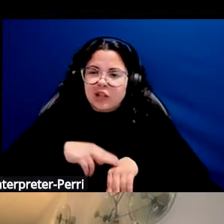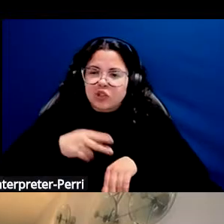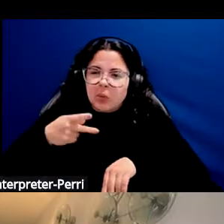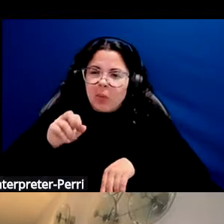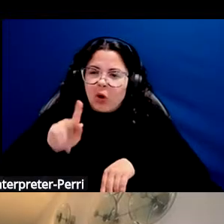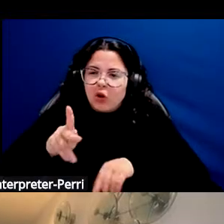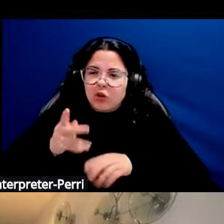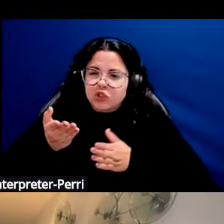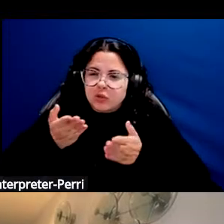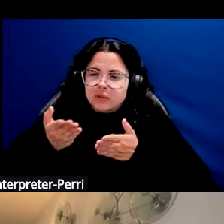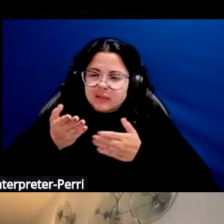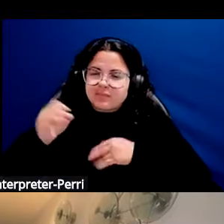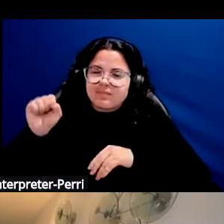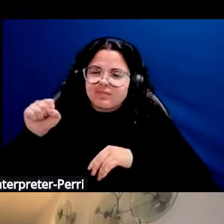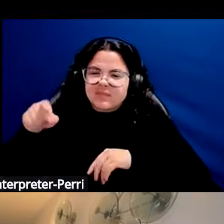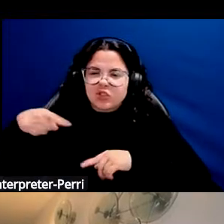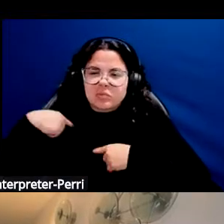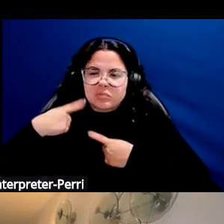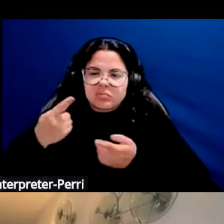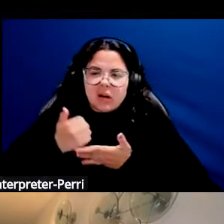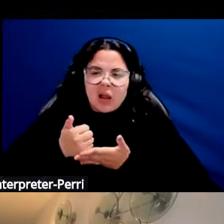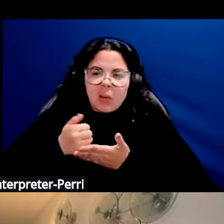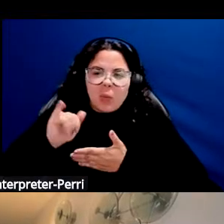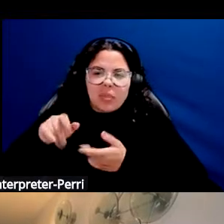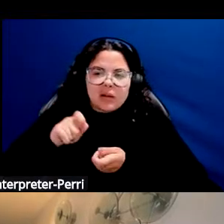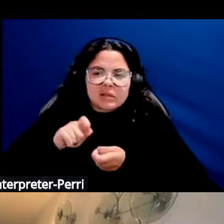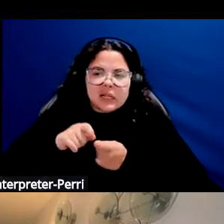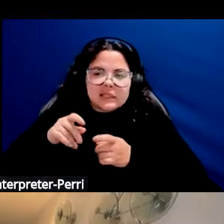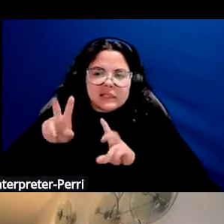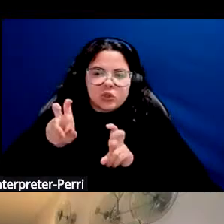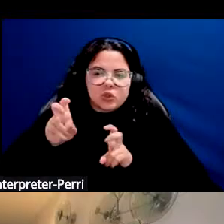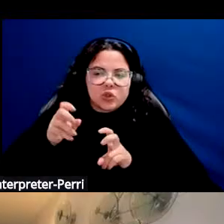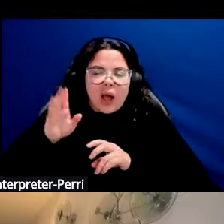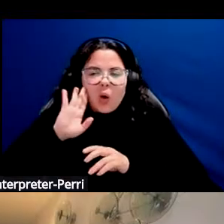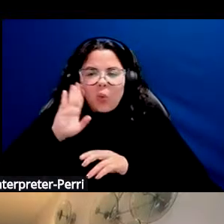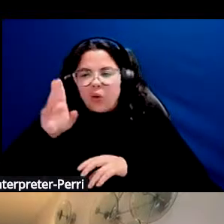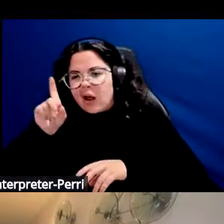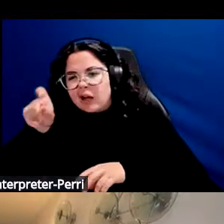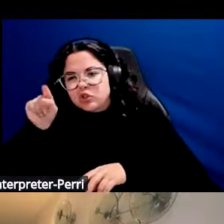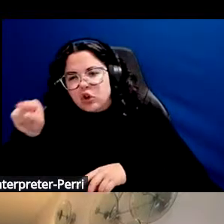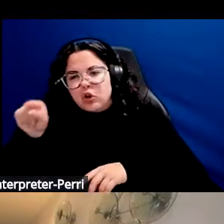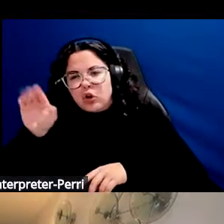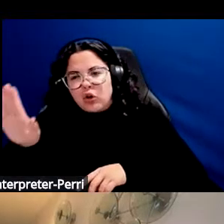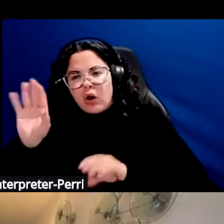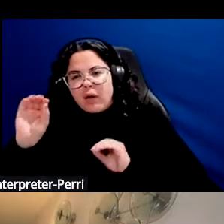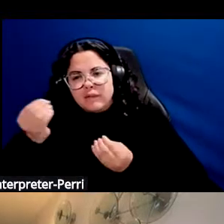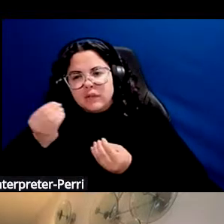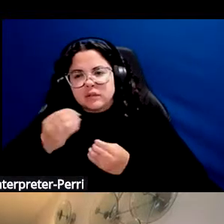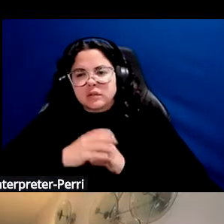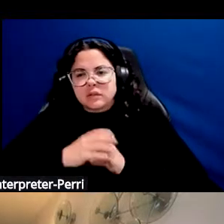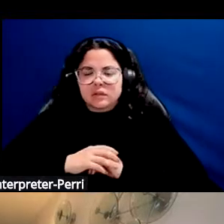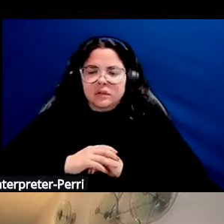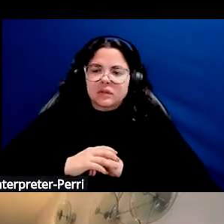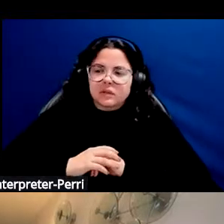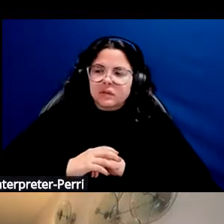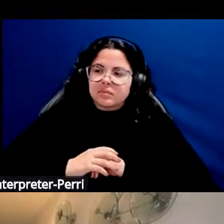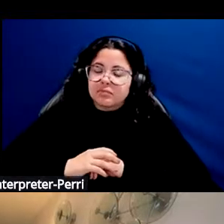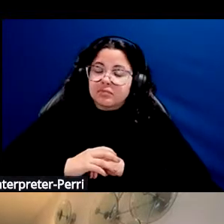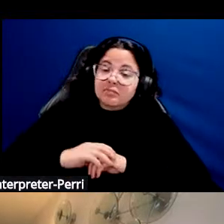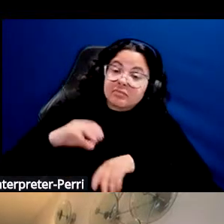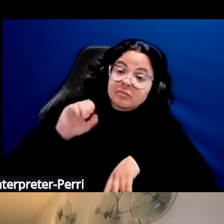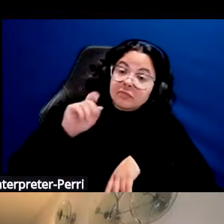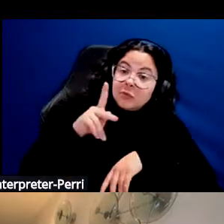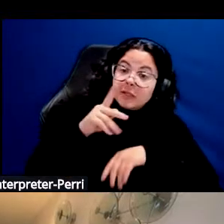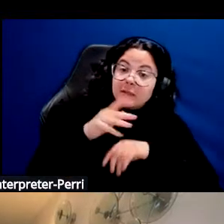She's helped with that exact issue before, so I would direct that question to her office. Okay. All right,